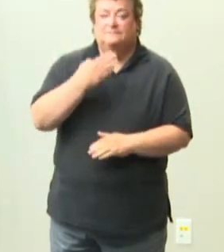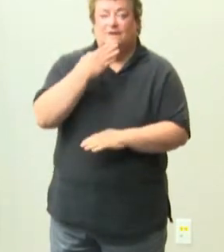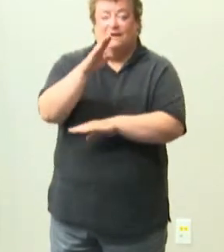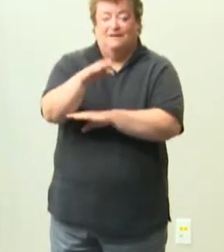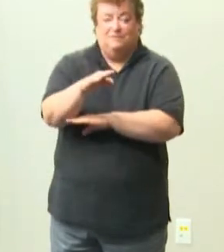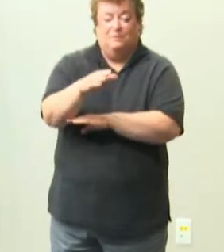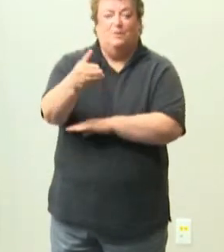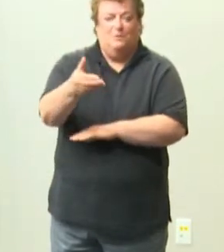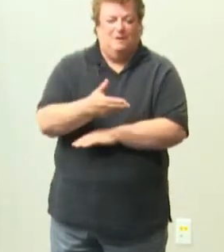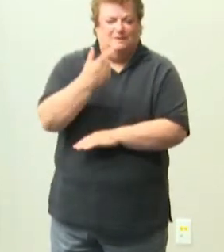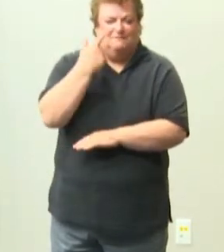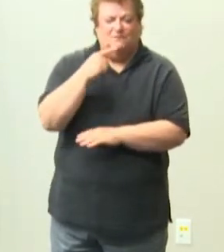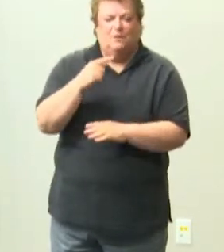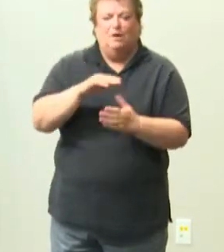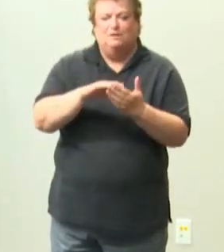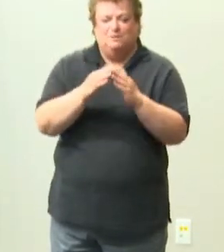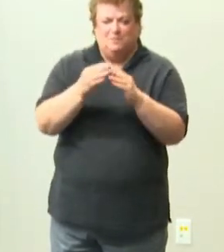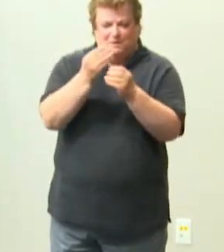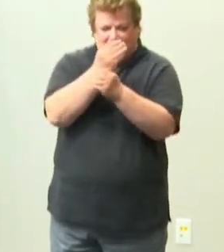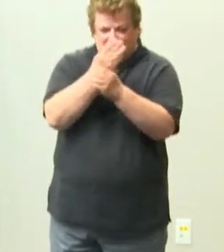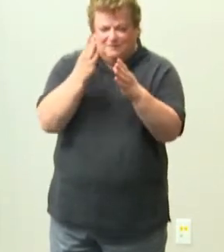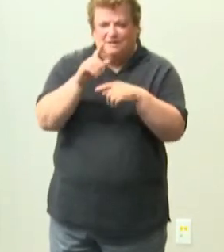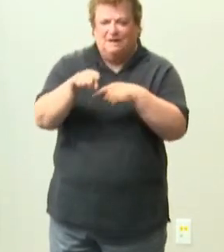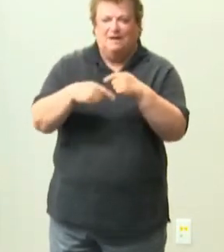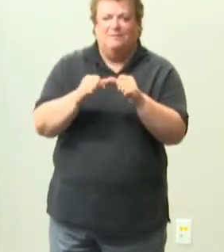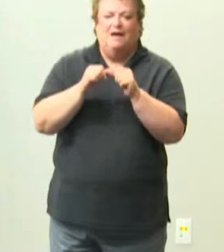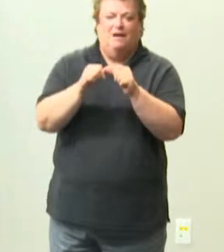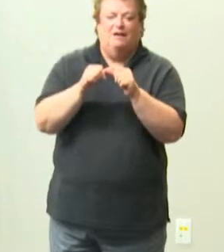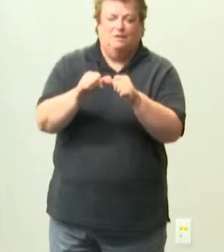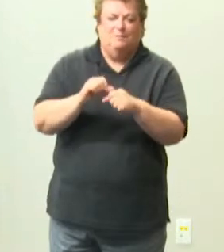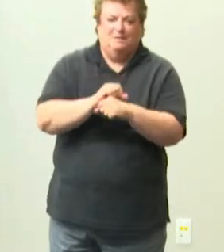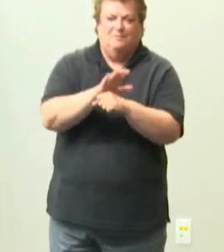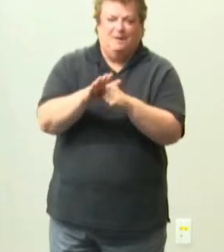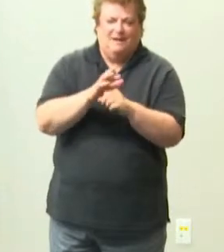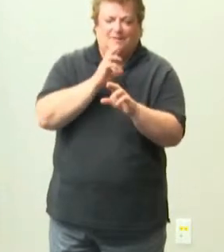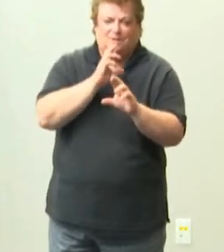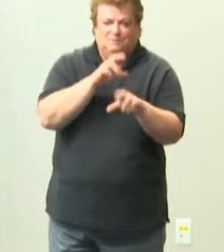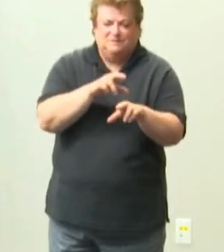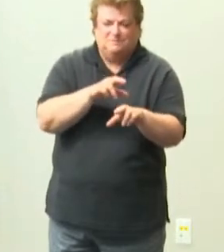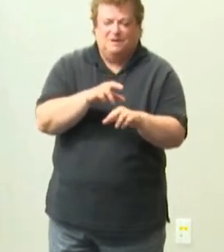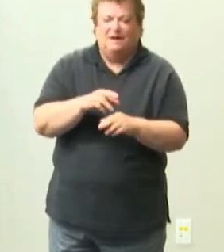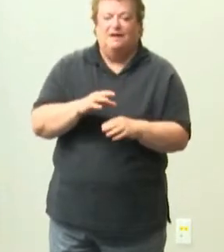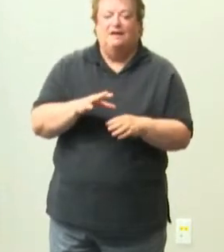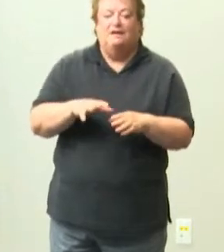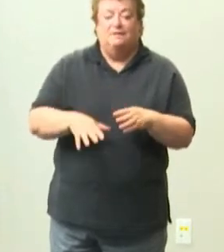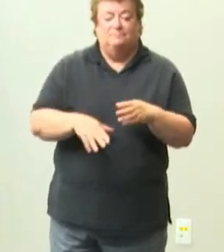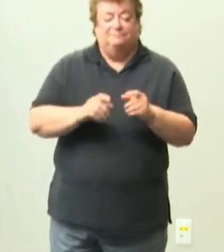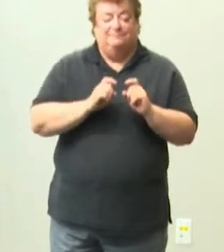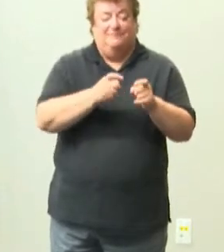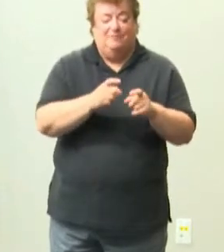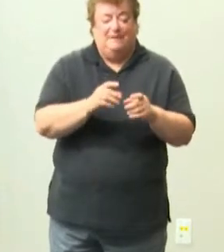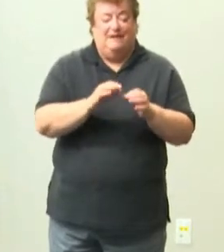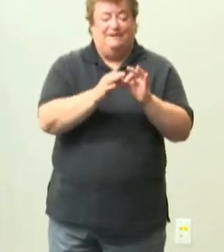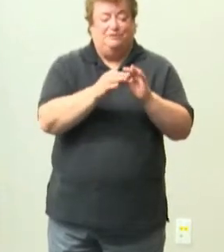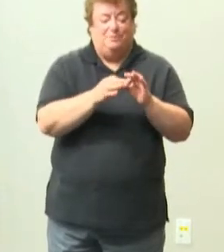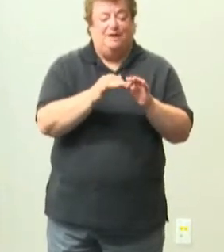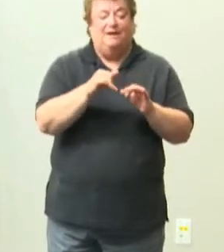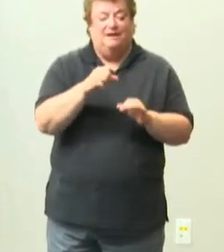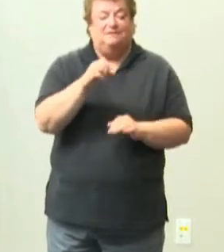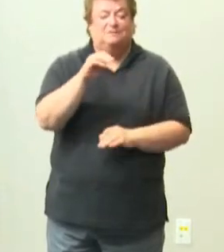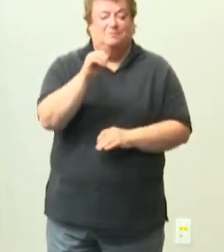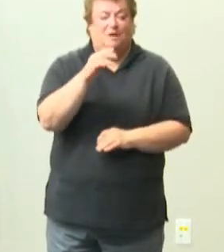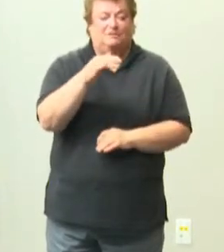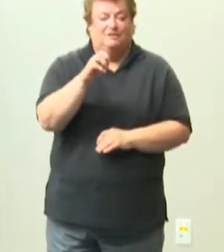Good afternoon and welcome to this community briefing on our ongoing pandemic response efforts. Providing interpretation for us today once again is Margie